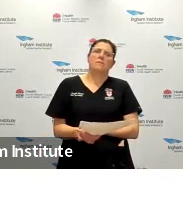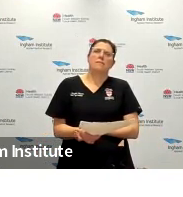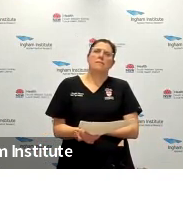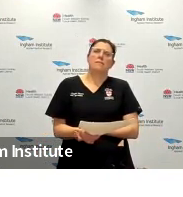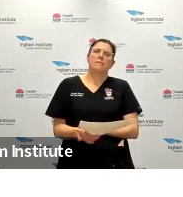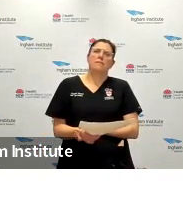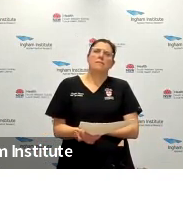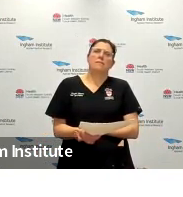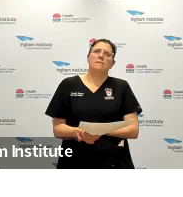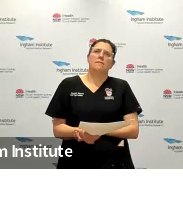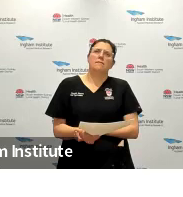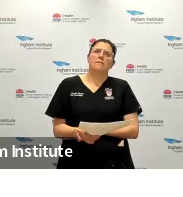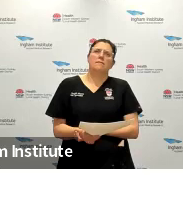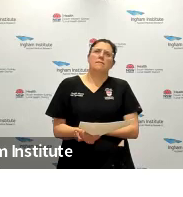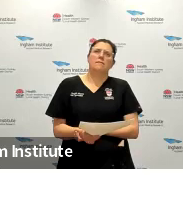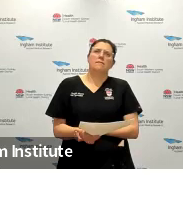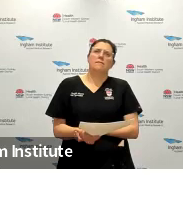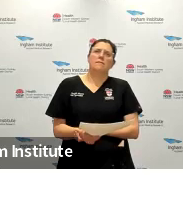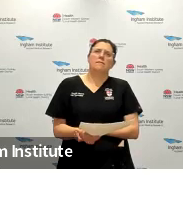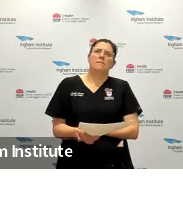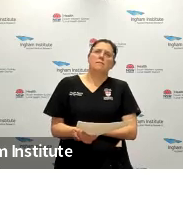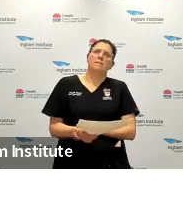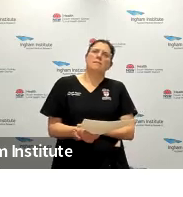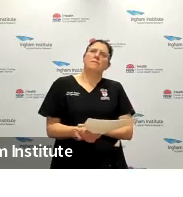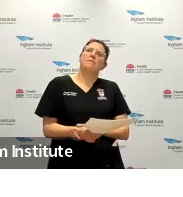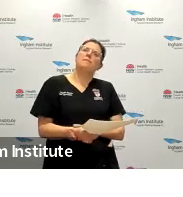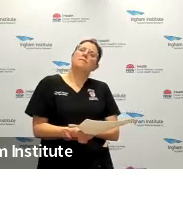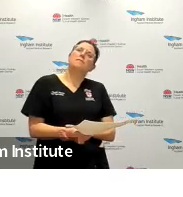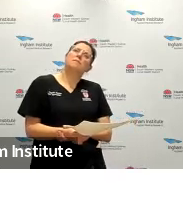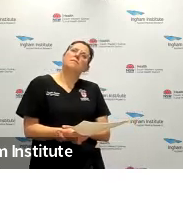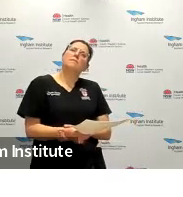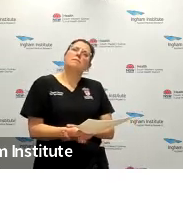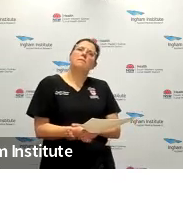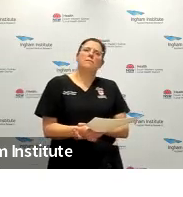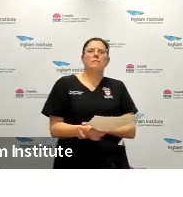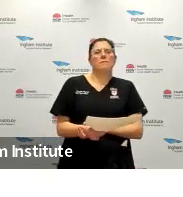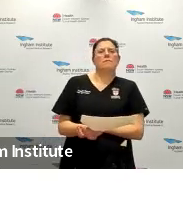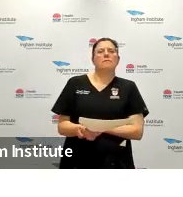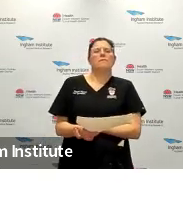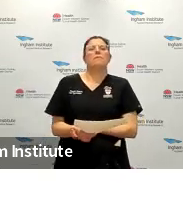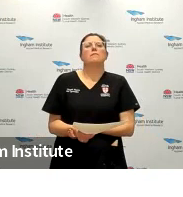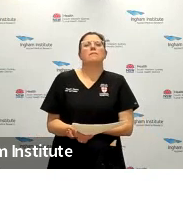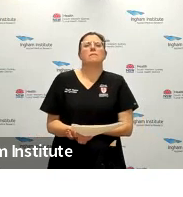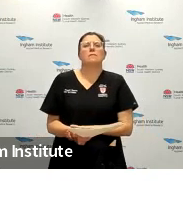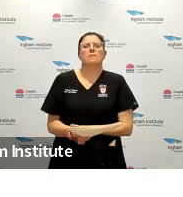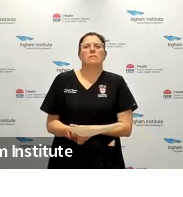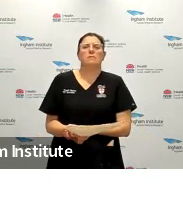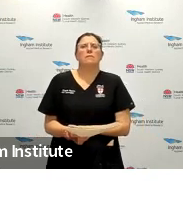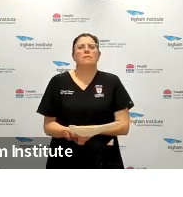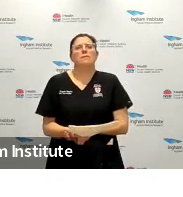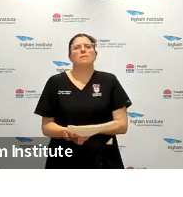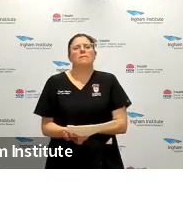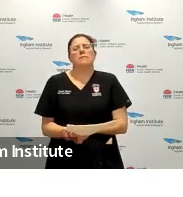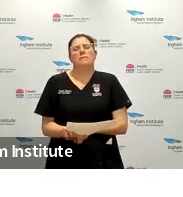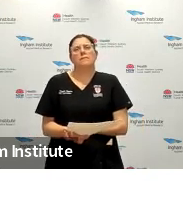this diagram here shows the siRNA treated animals with in blue, where we've seen a nice drop off of the soluble flat